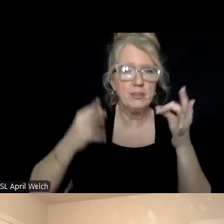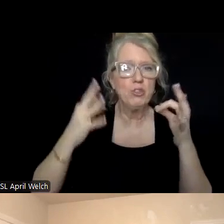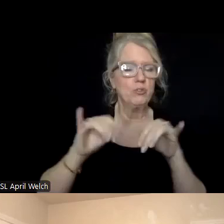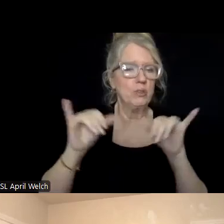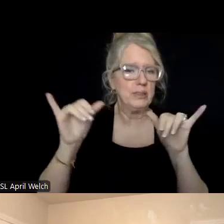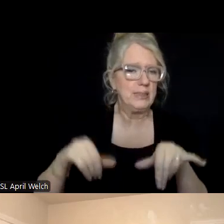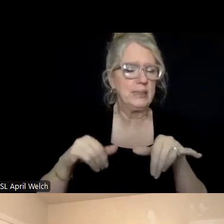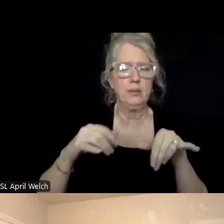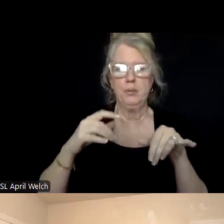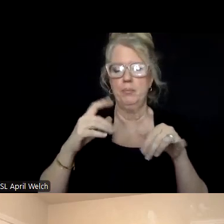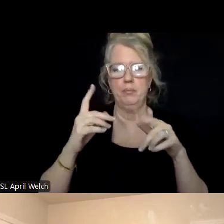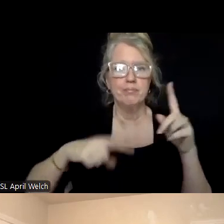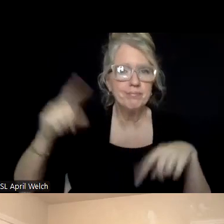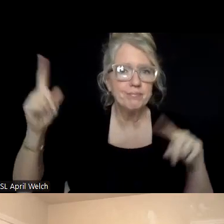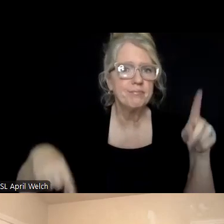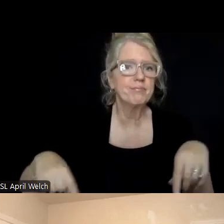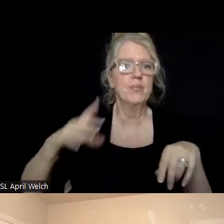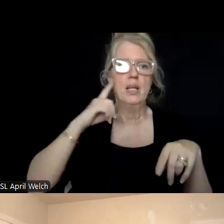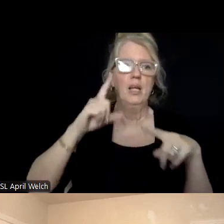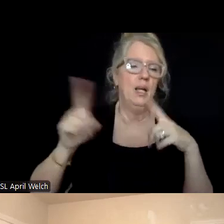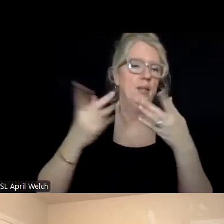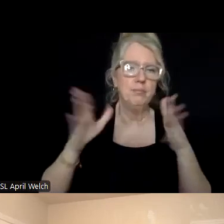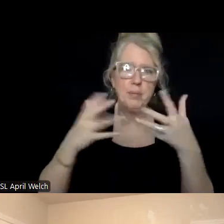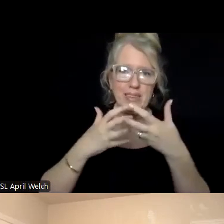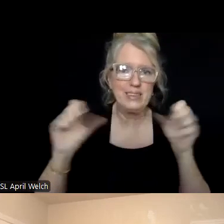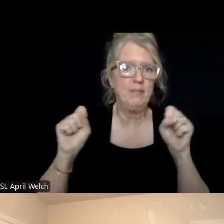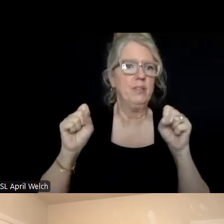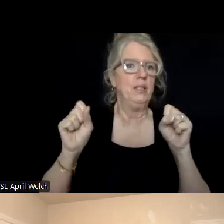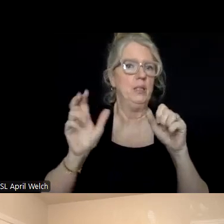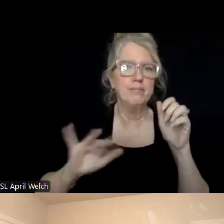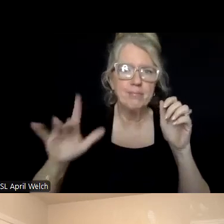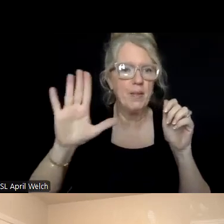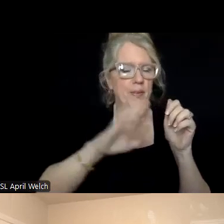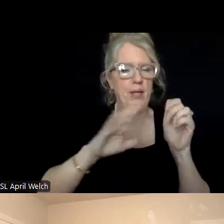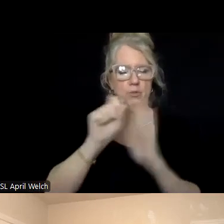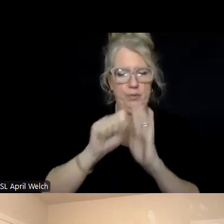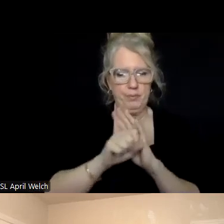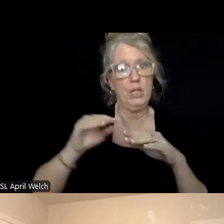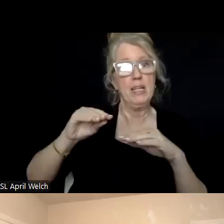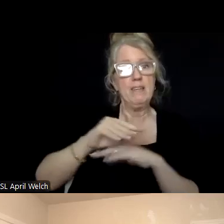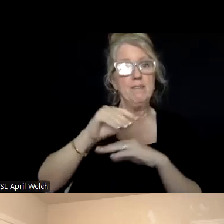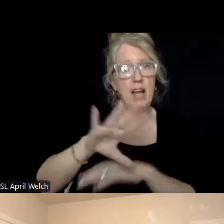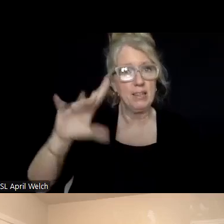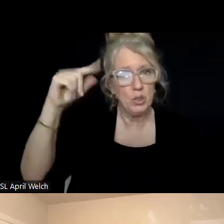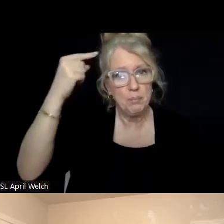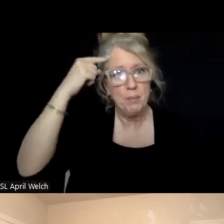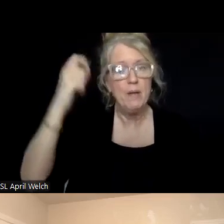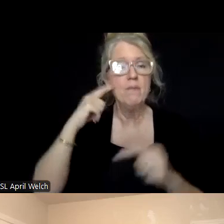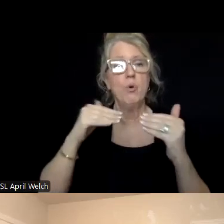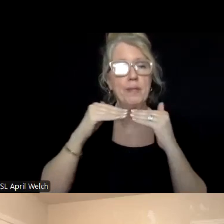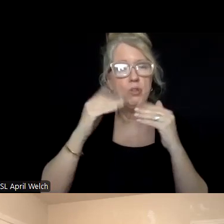range of top priority public safety in their states. They also advise their governors on justice